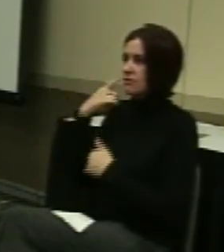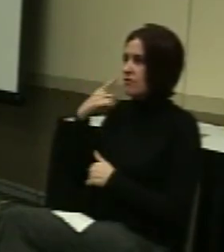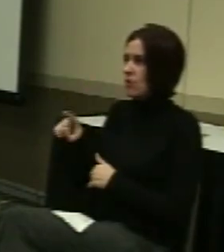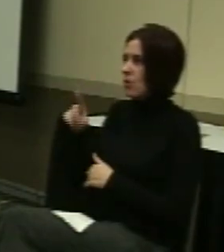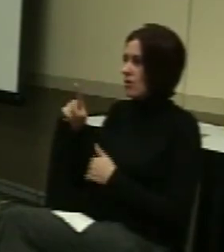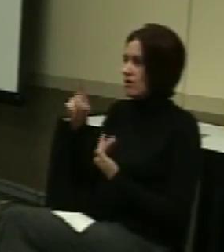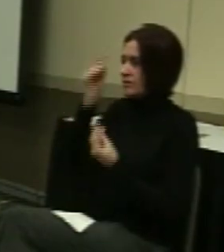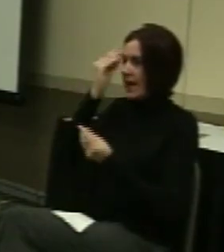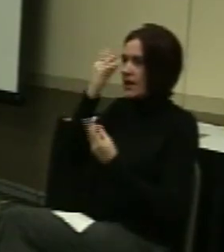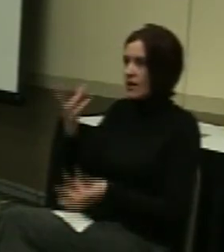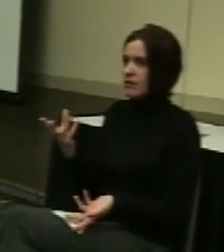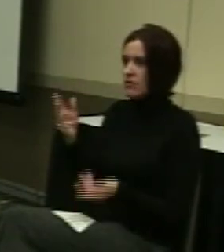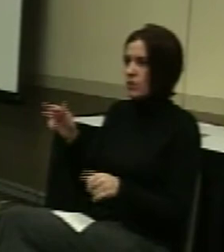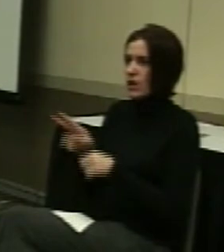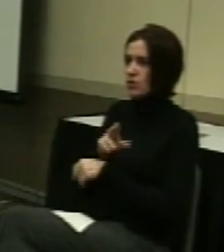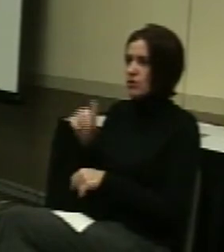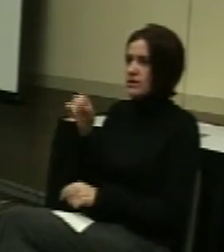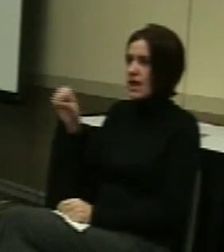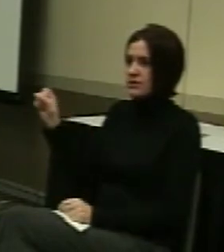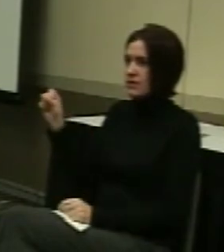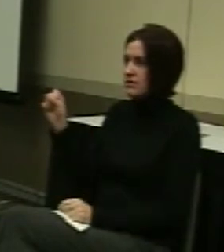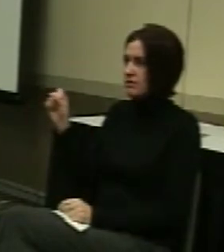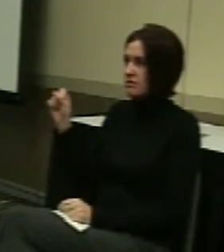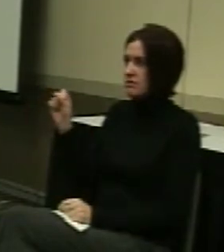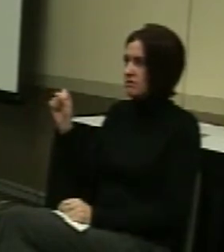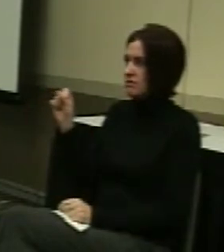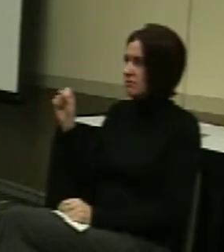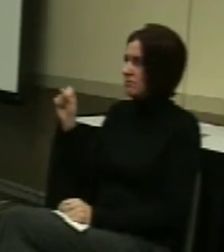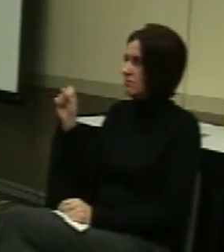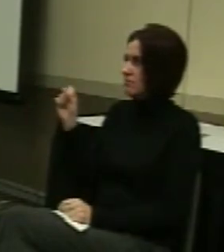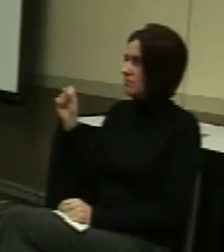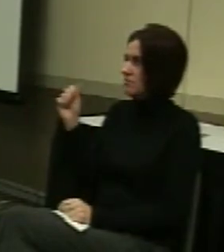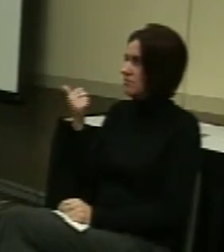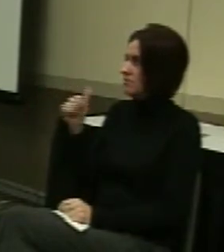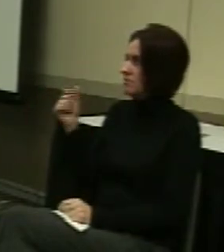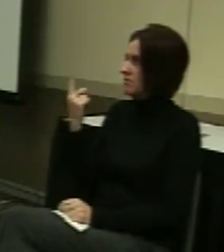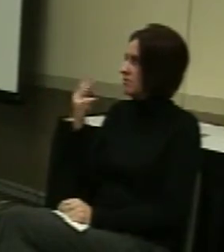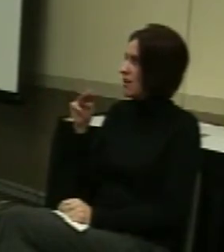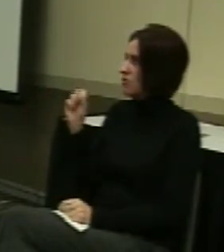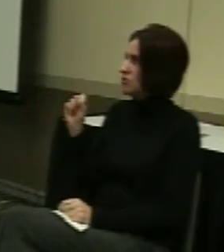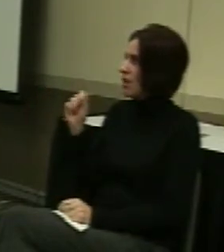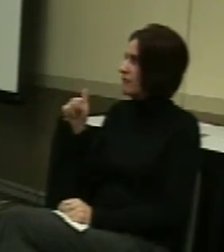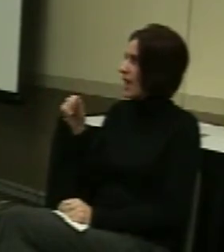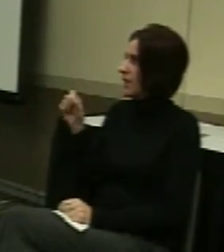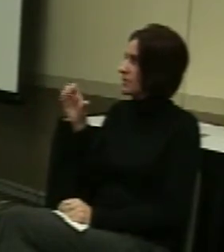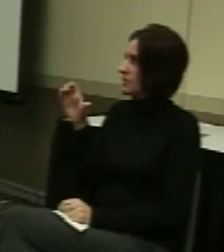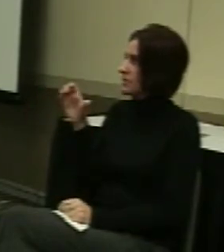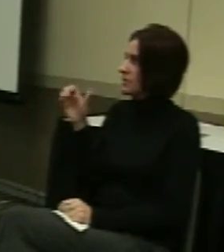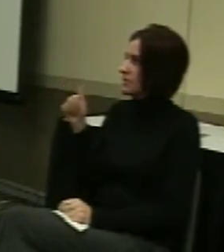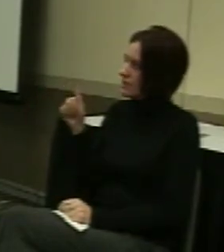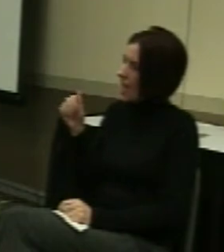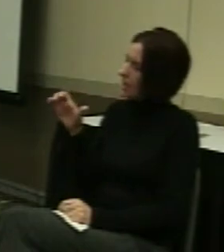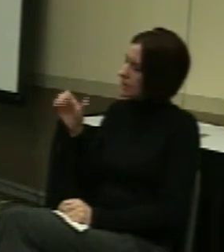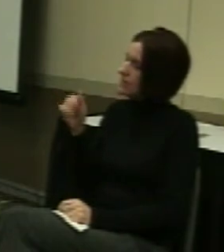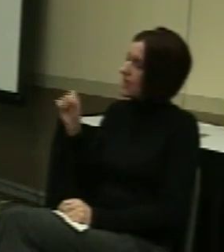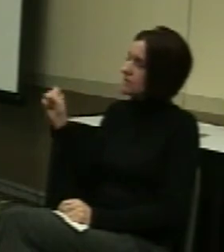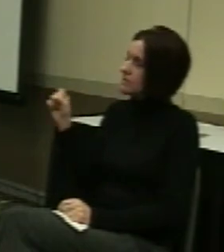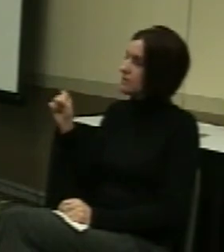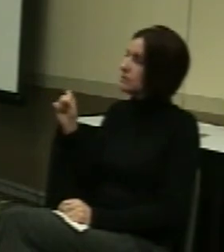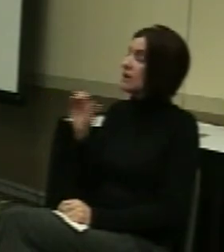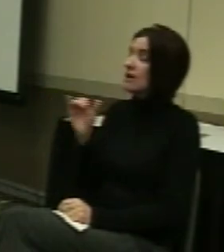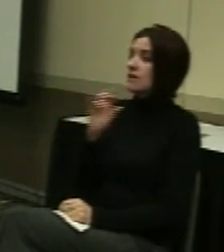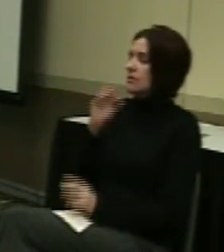repositories, using your Access data? Does anybody in here do that, I wonder, in your school? There is data entry.